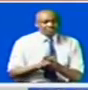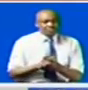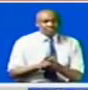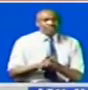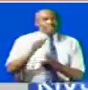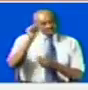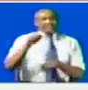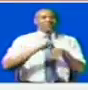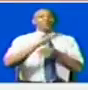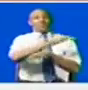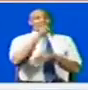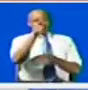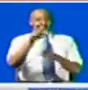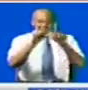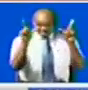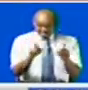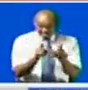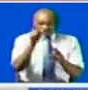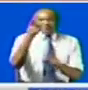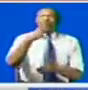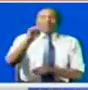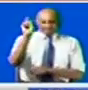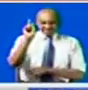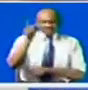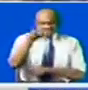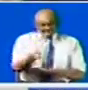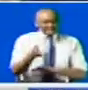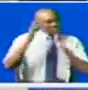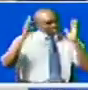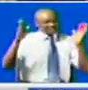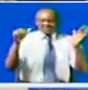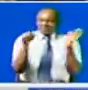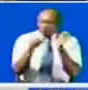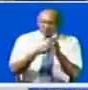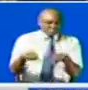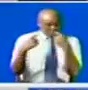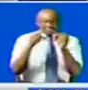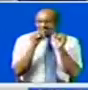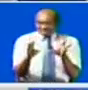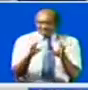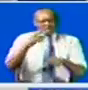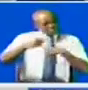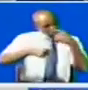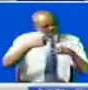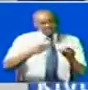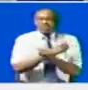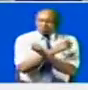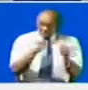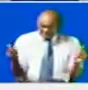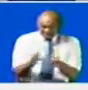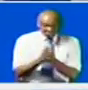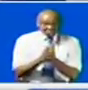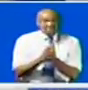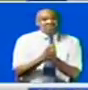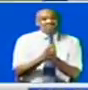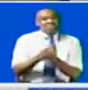Yes, a very good evening to you, Linda. As you correctly put it, there were no major incidents to report. The process went on well, as it